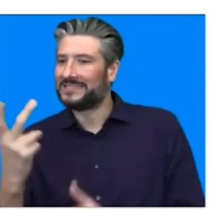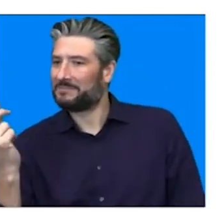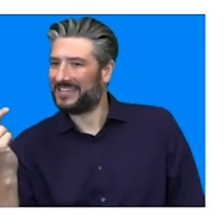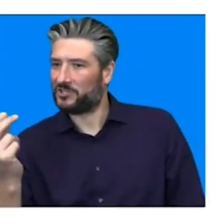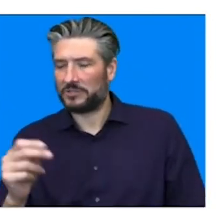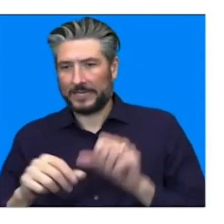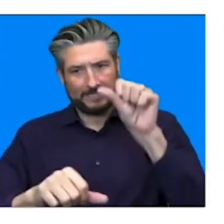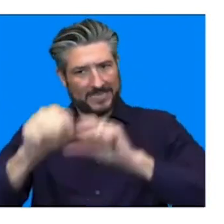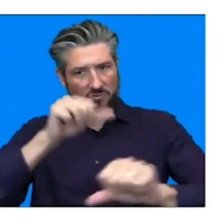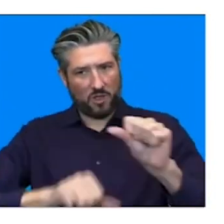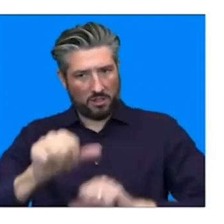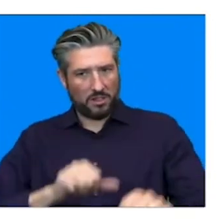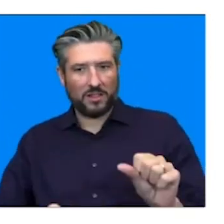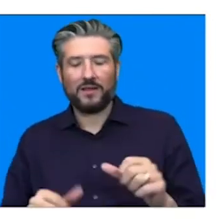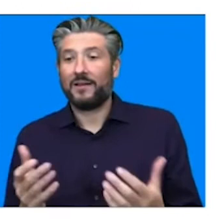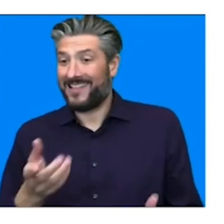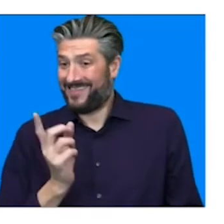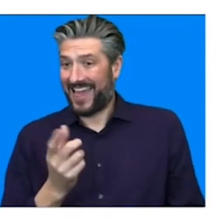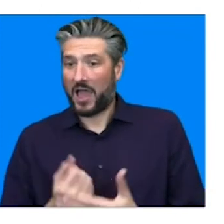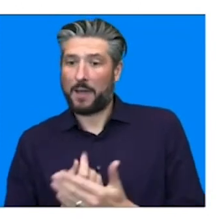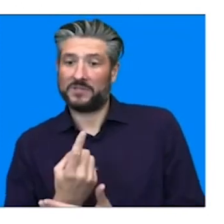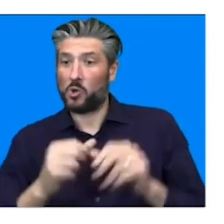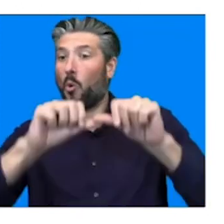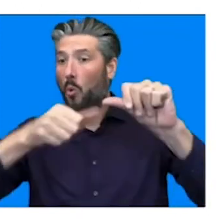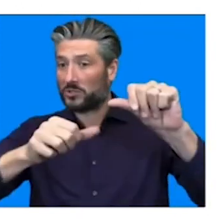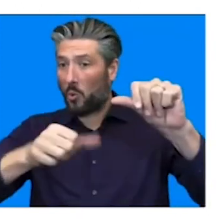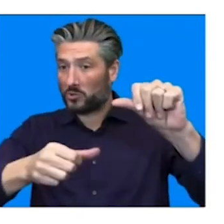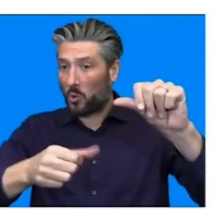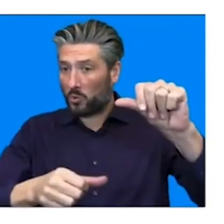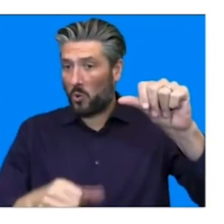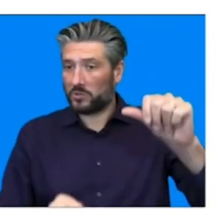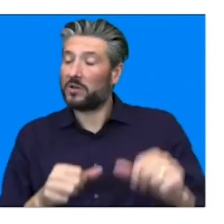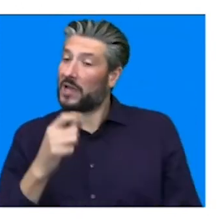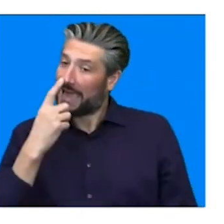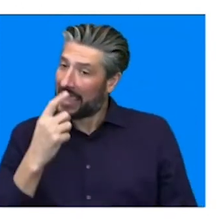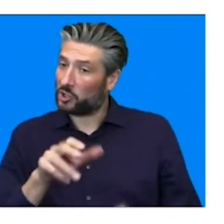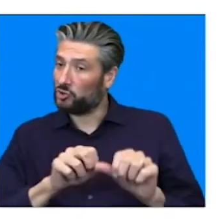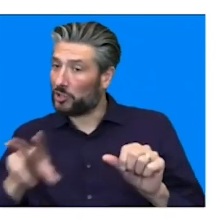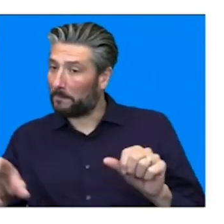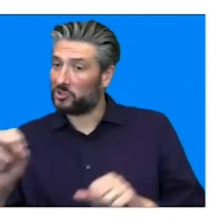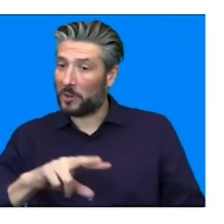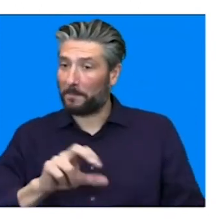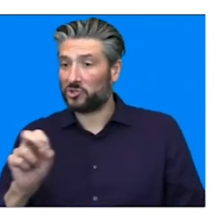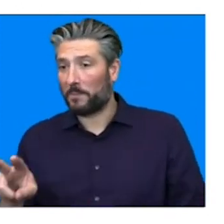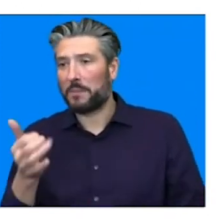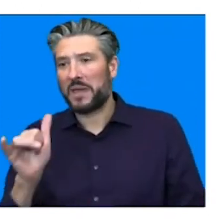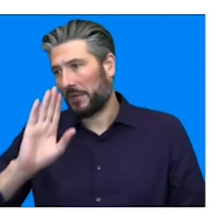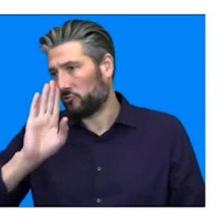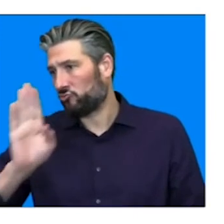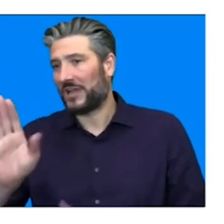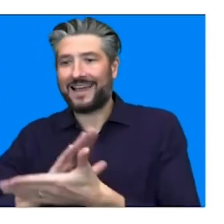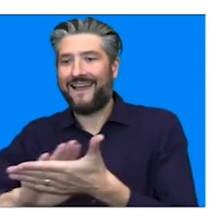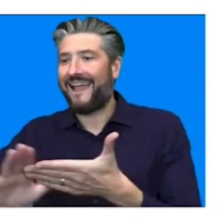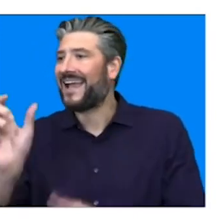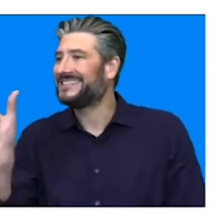is what you get in order, unless you jump around. So for example, if we want to go straight to a heading, I can press H for